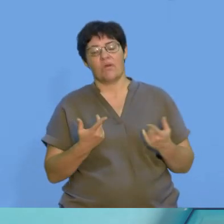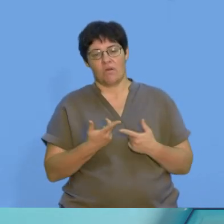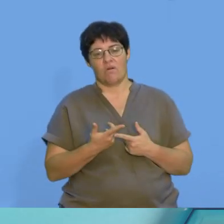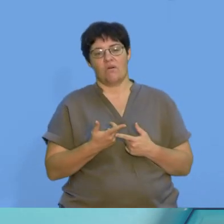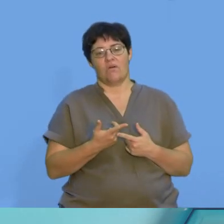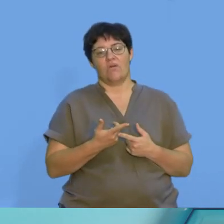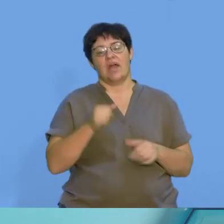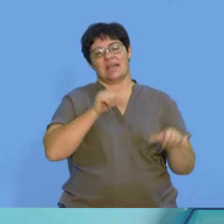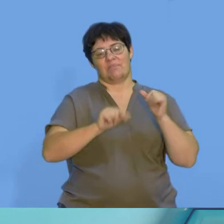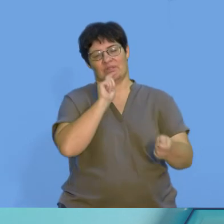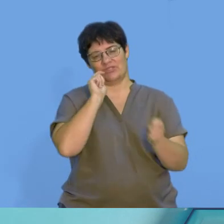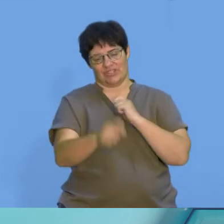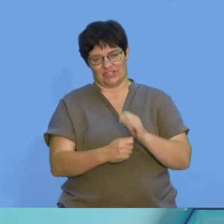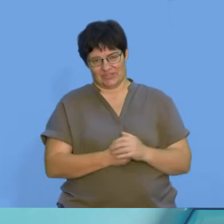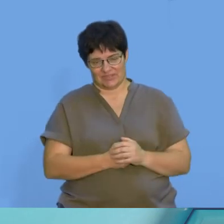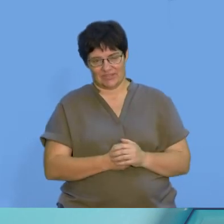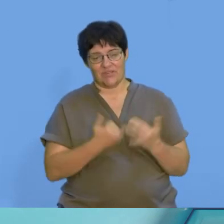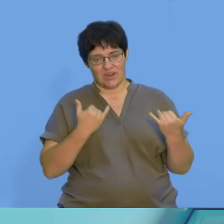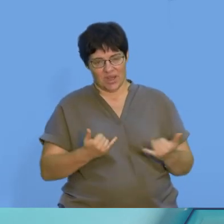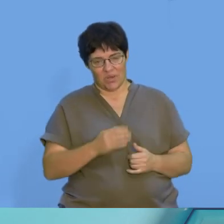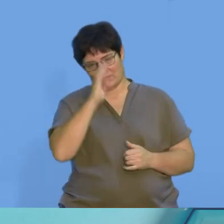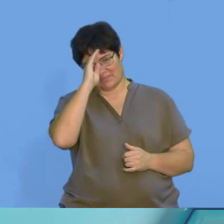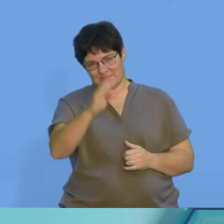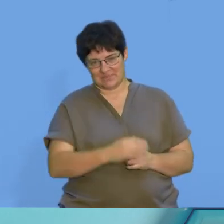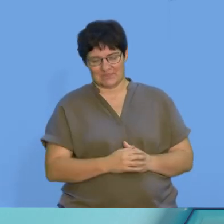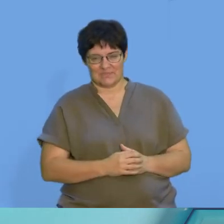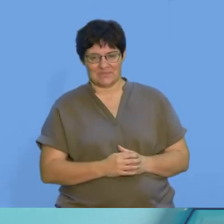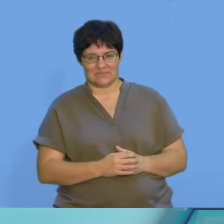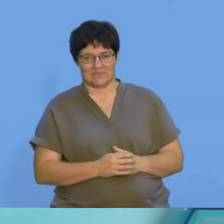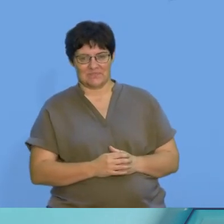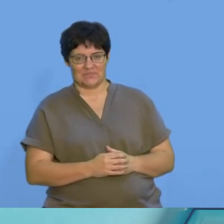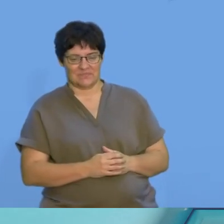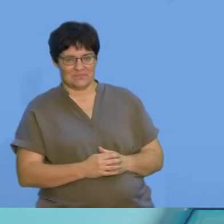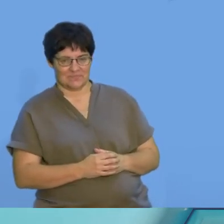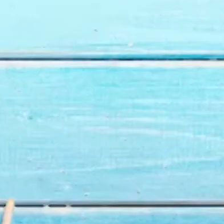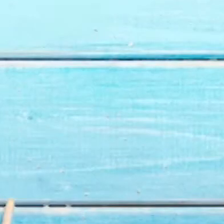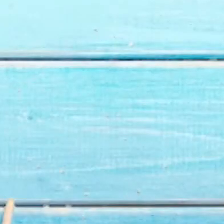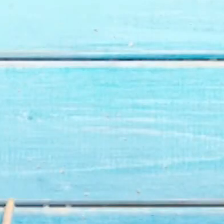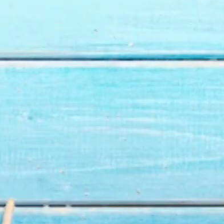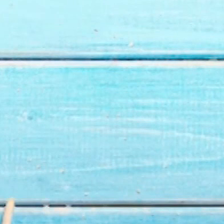you know, the quantitative aspects of chemical change. For now, it's cheers and bye-bye for now.